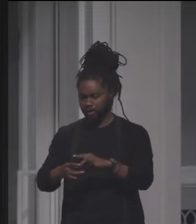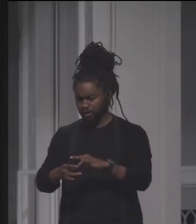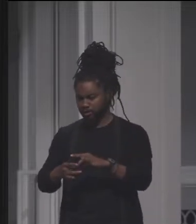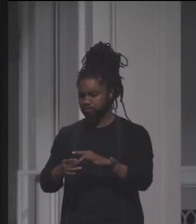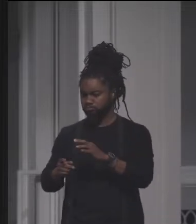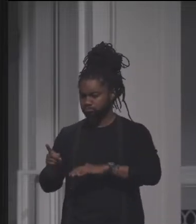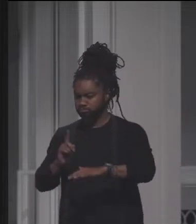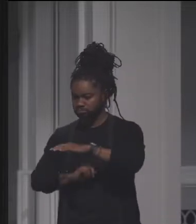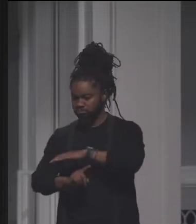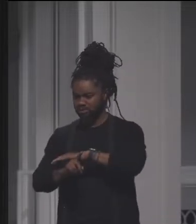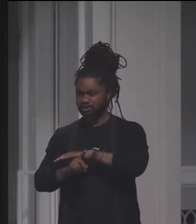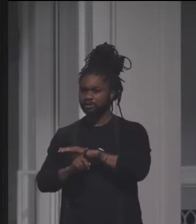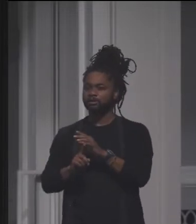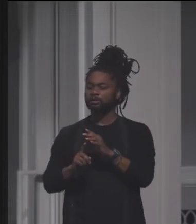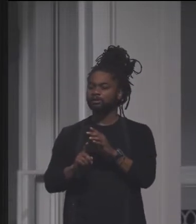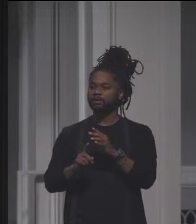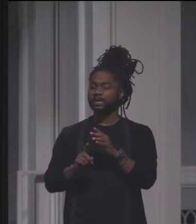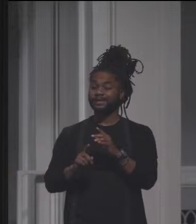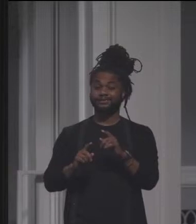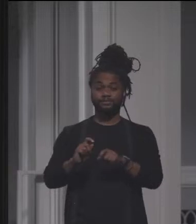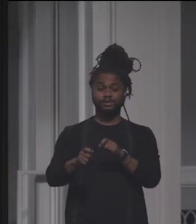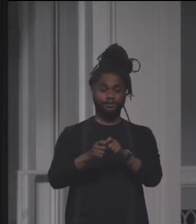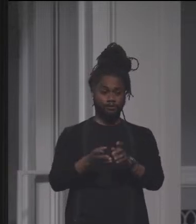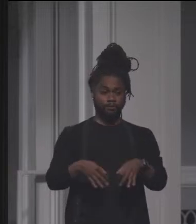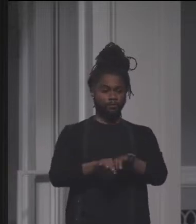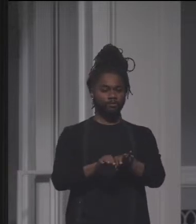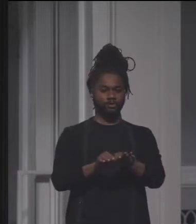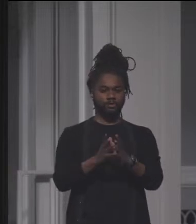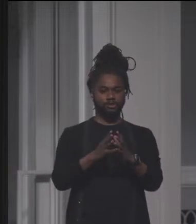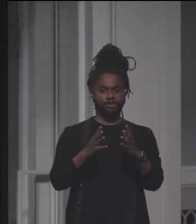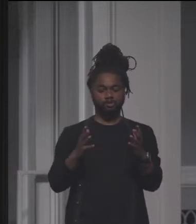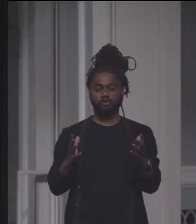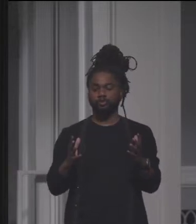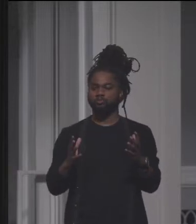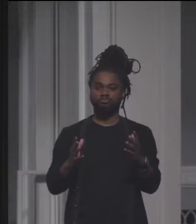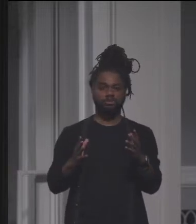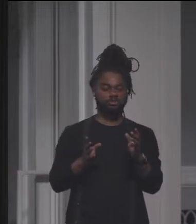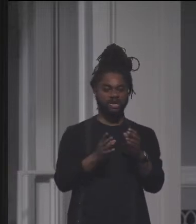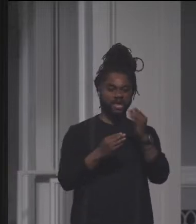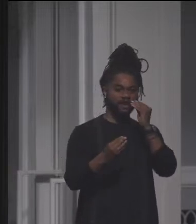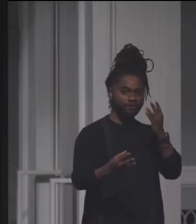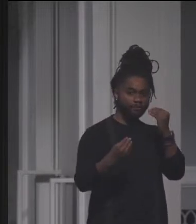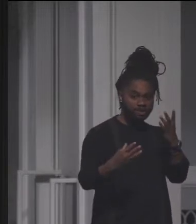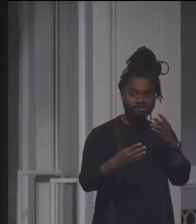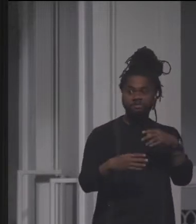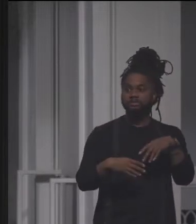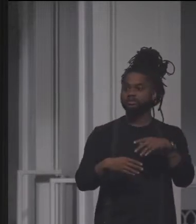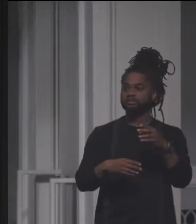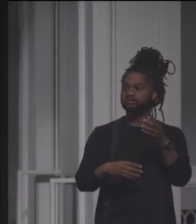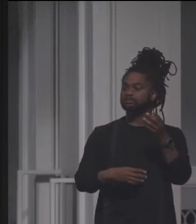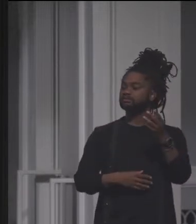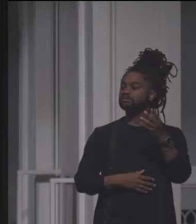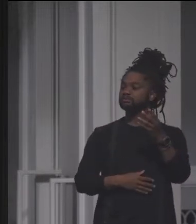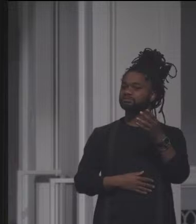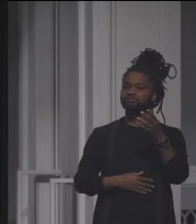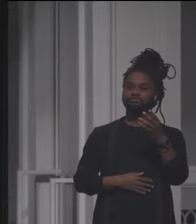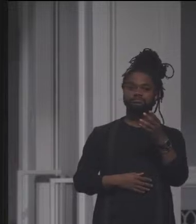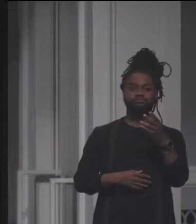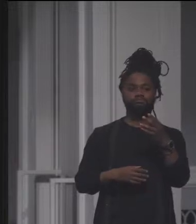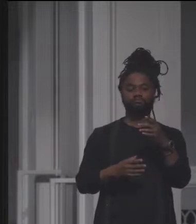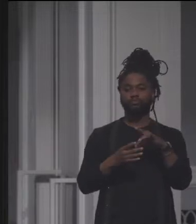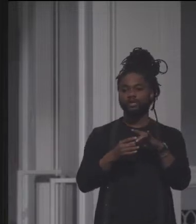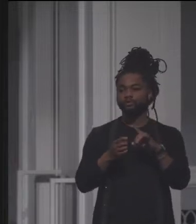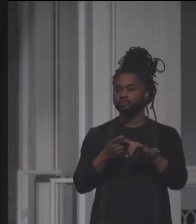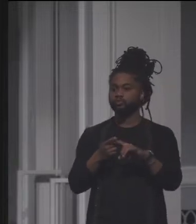also for me, it's particularly important. There is so much rhetoric out there about queer desire